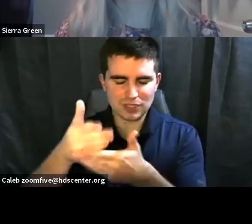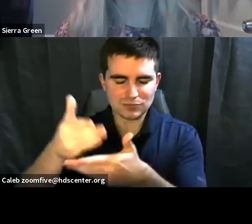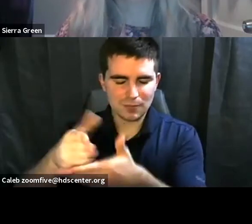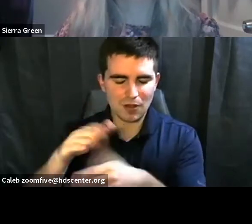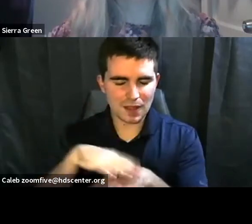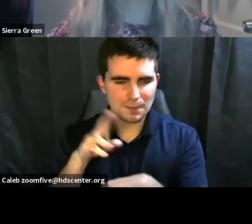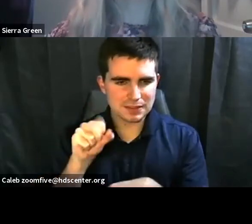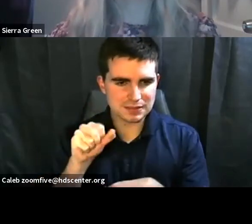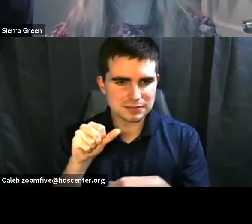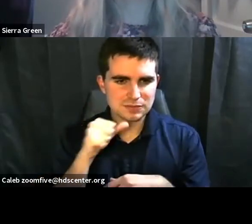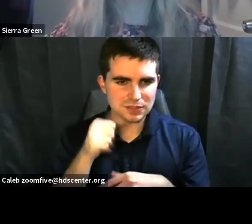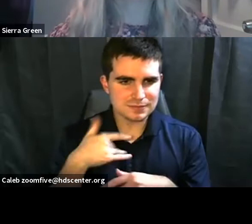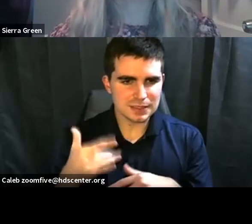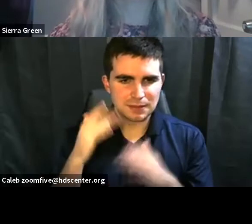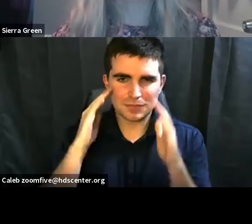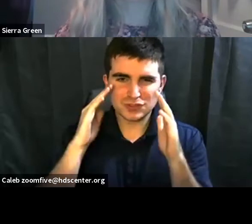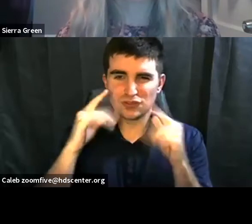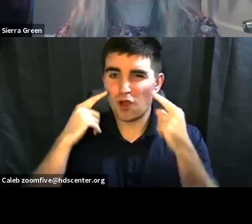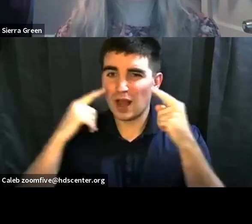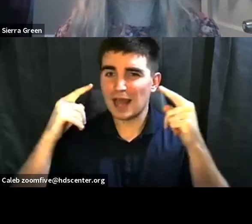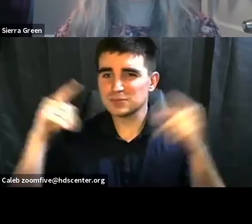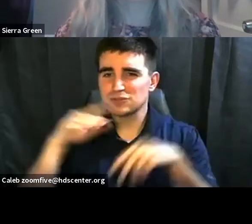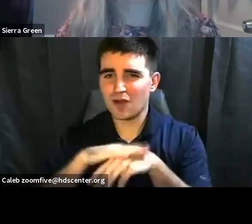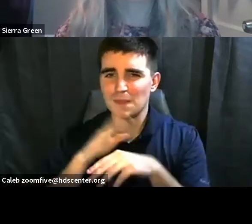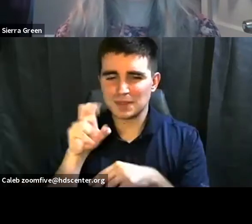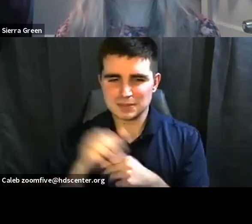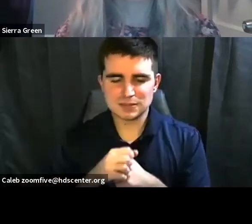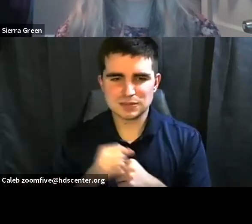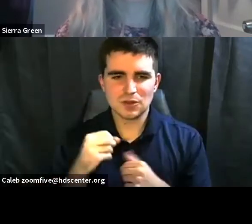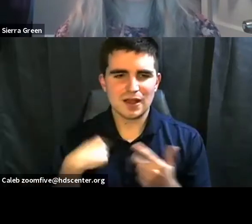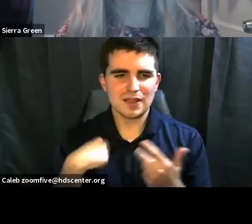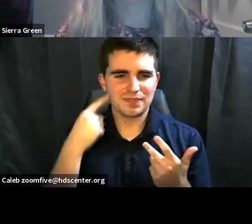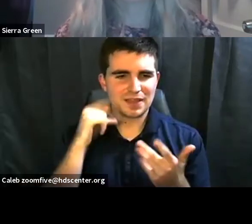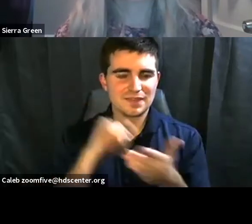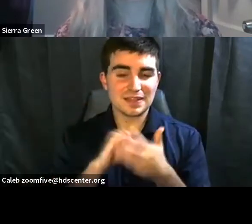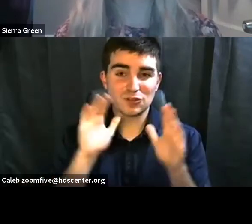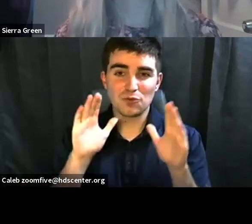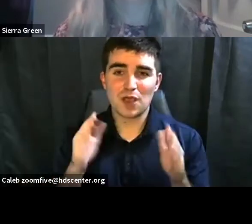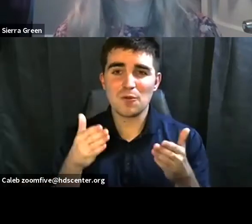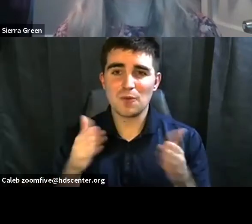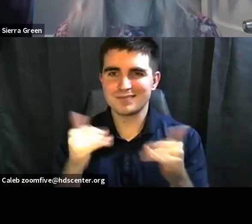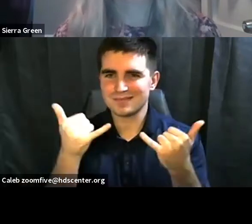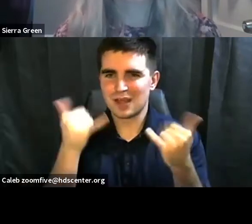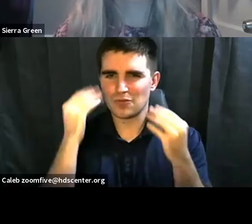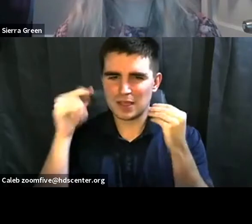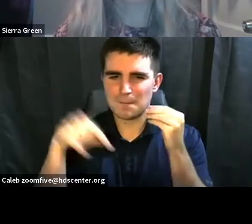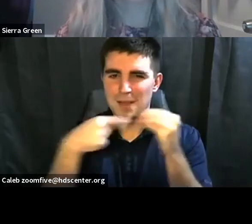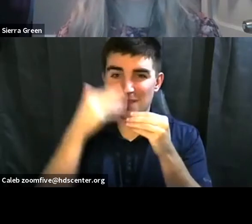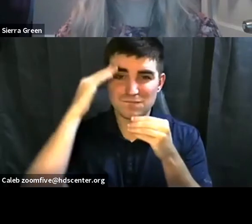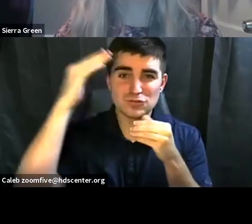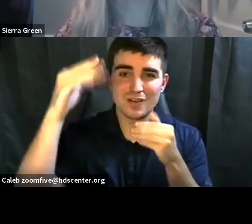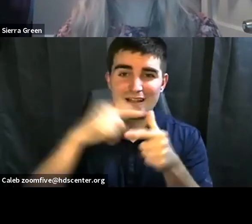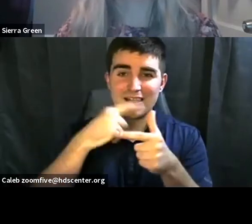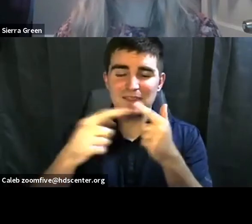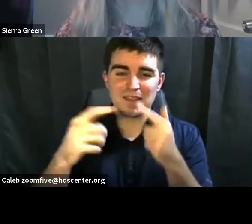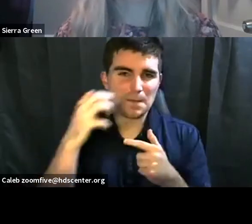using paying attention to things like onboard announcements. So I think that's a great way for us to now think about the future and then come back to